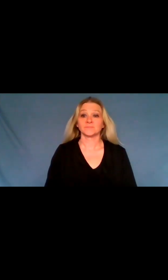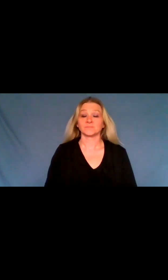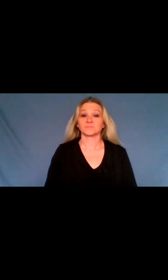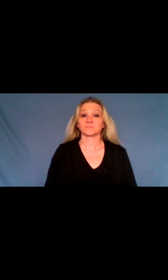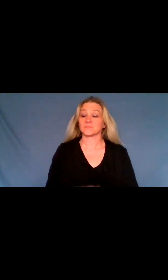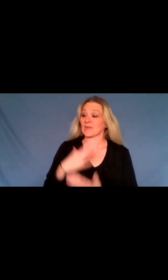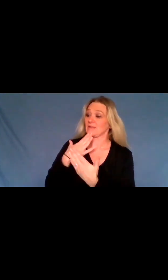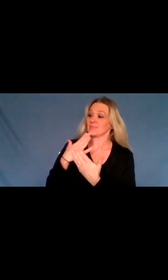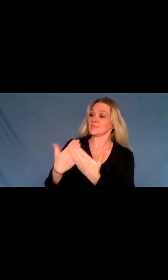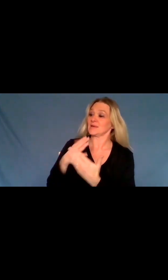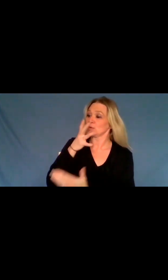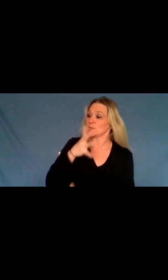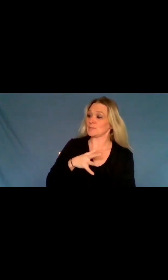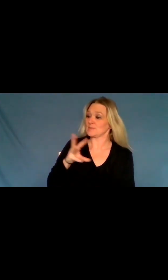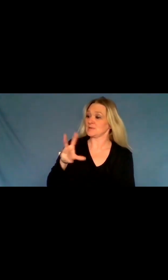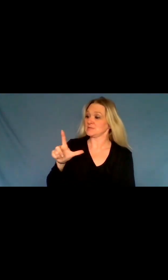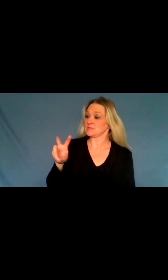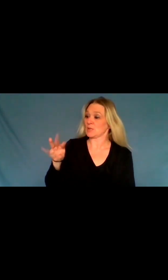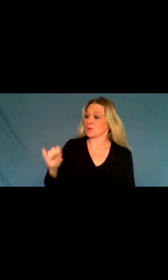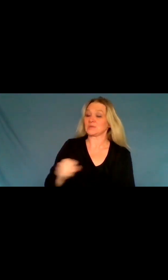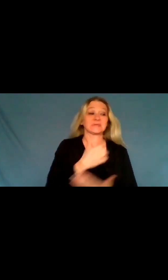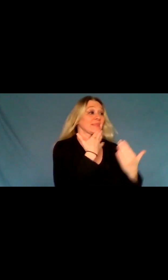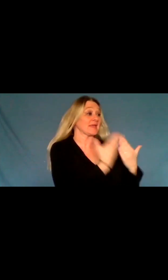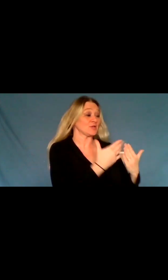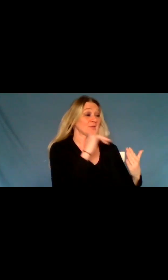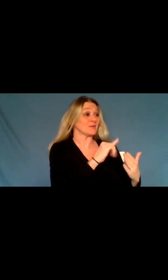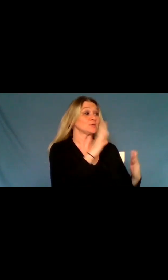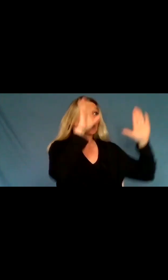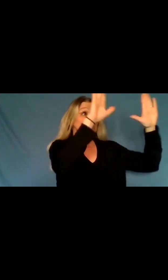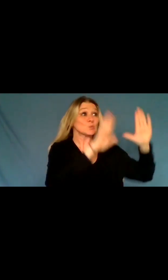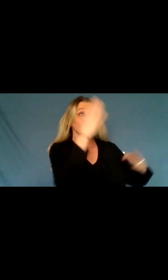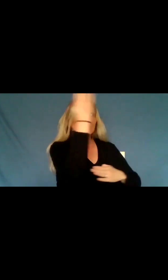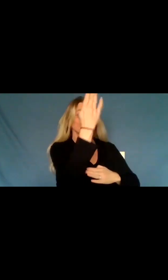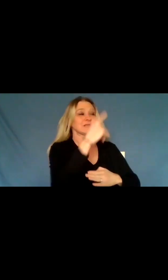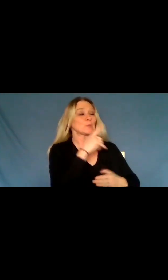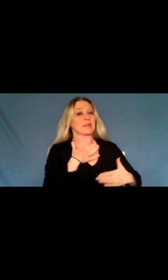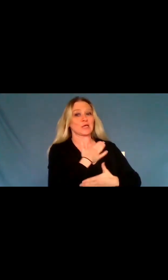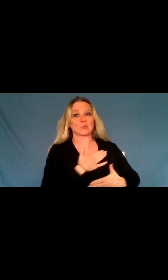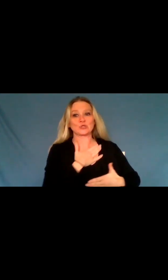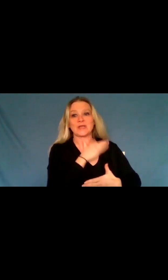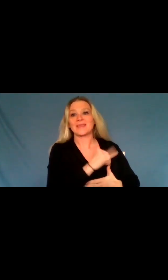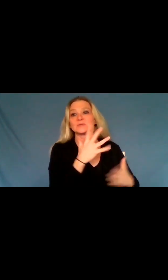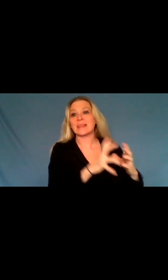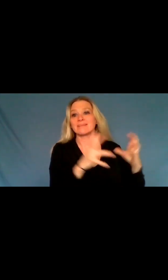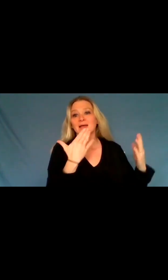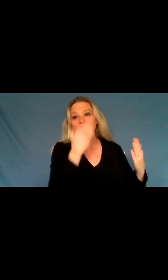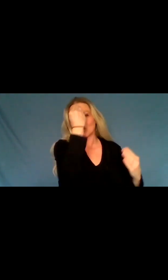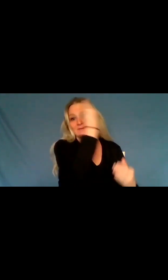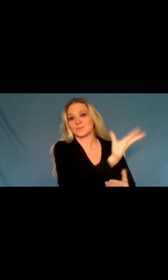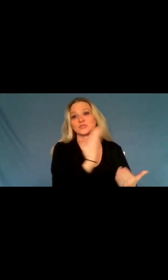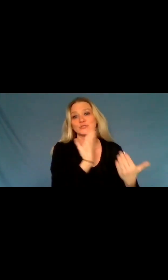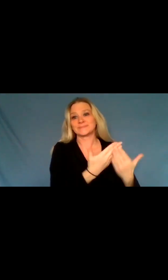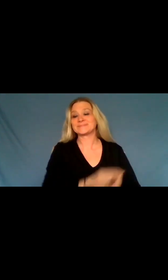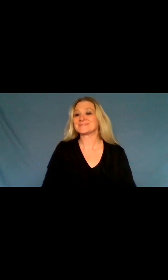Thank you, Ms. Lewis. Thank you, guys. And that was a great presentation. I appreciated that. It was a lot of good information.